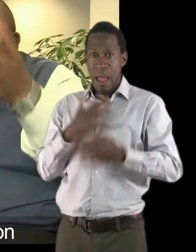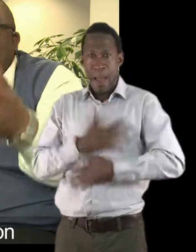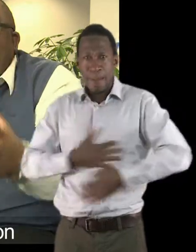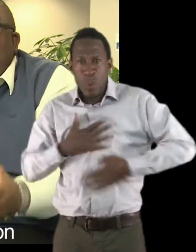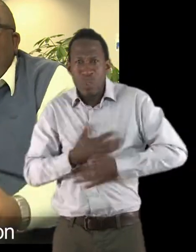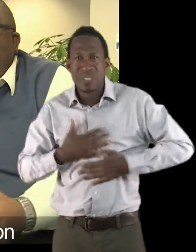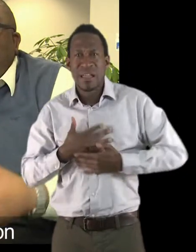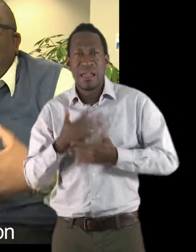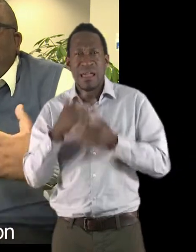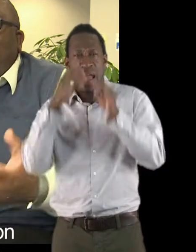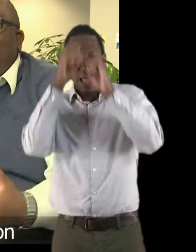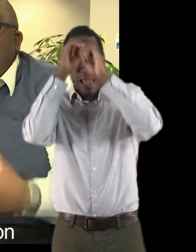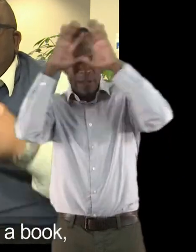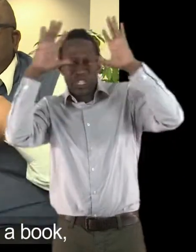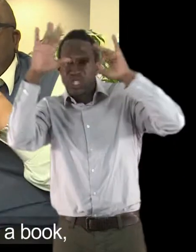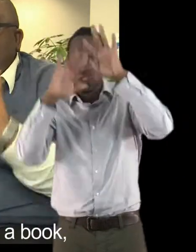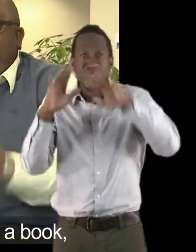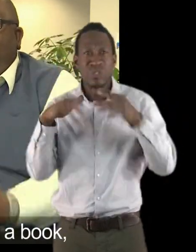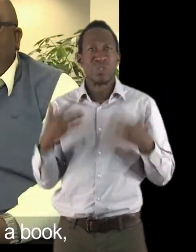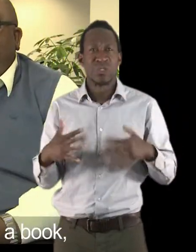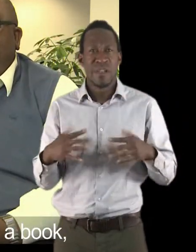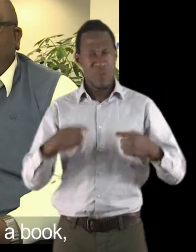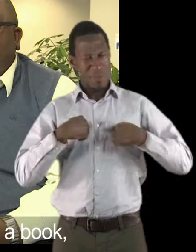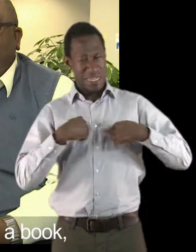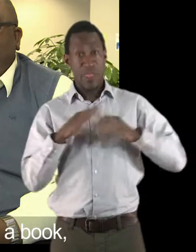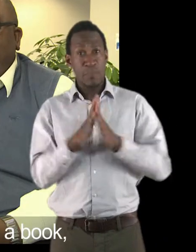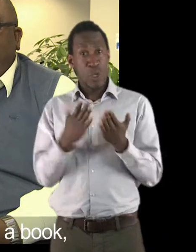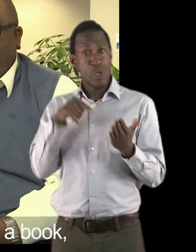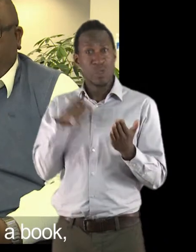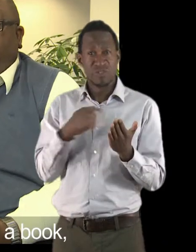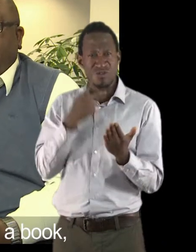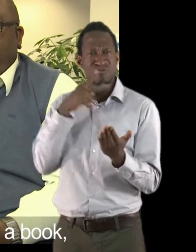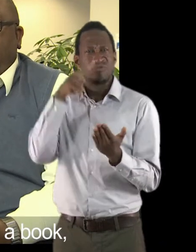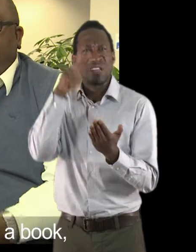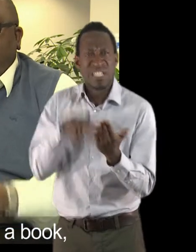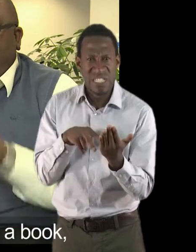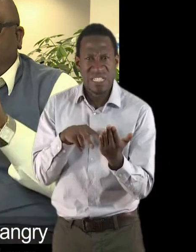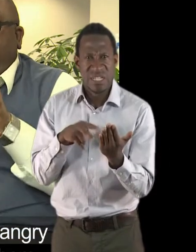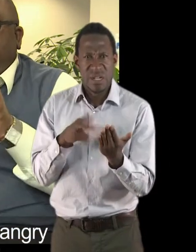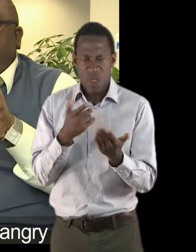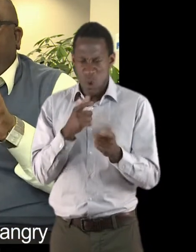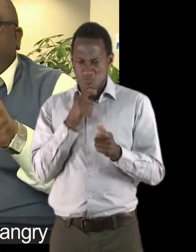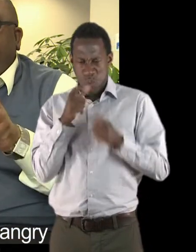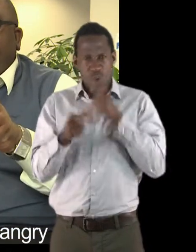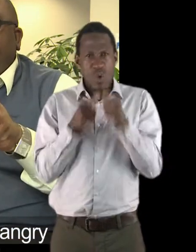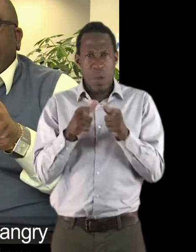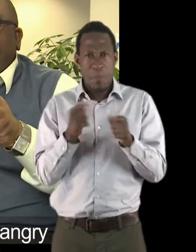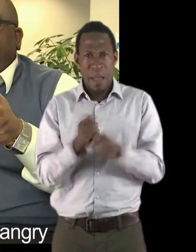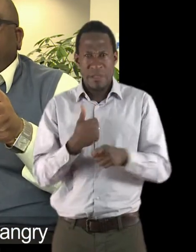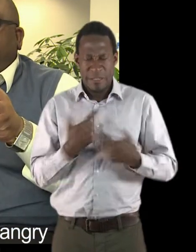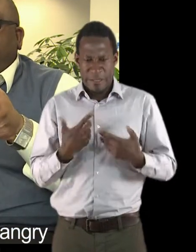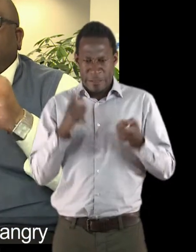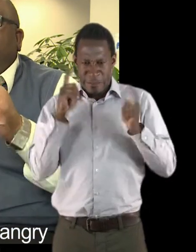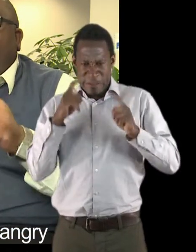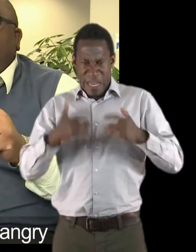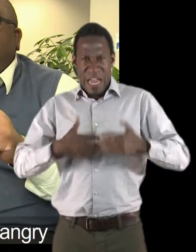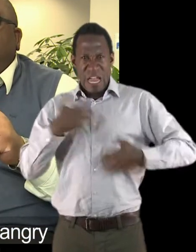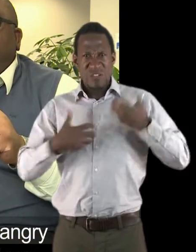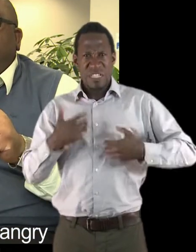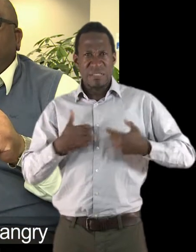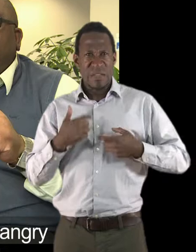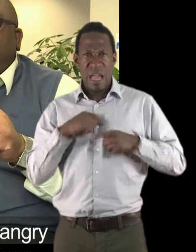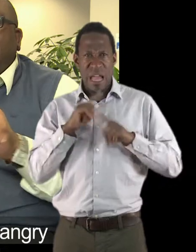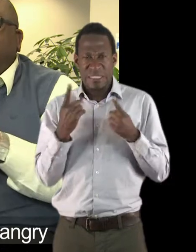and the image of, for me when I tried to read a book the words made me so